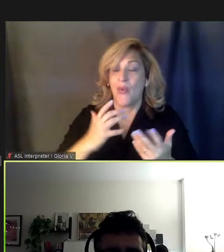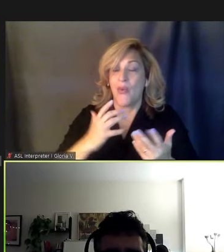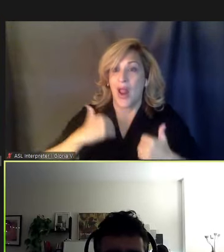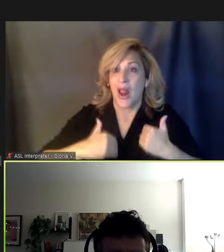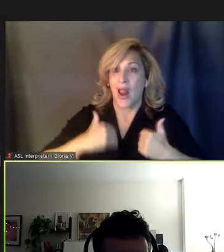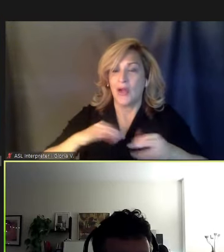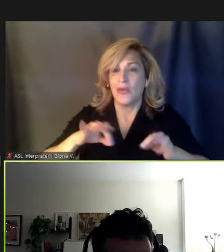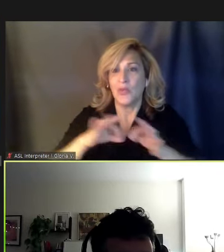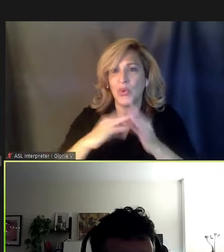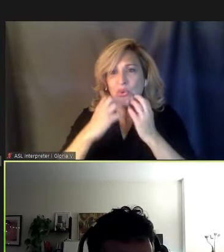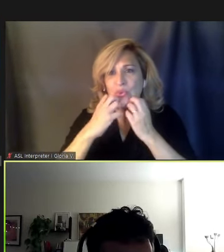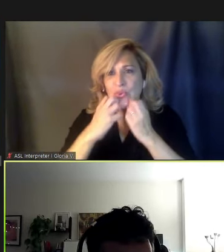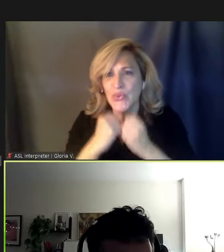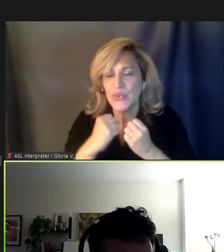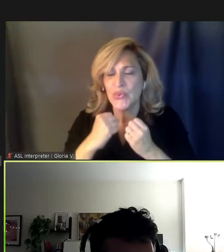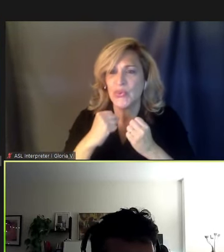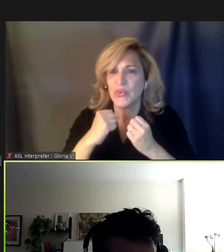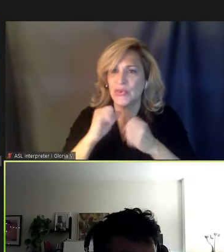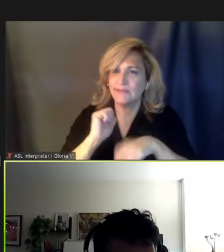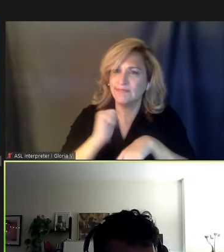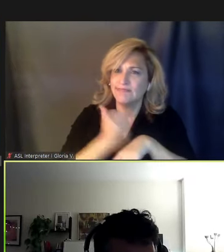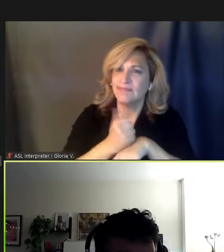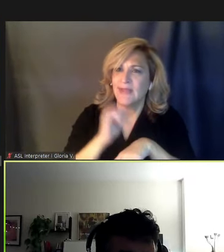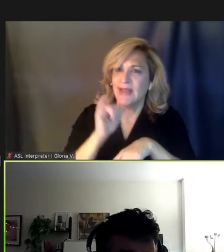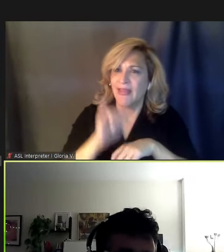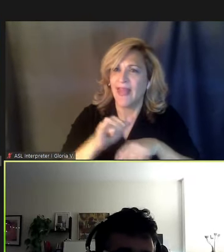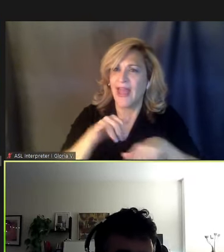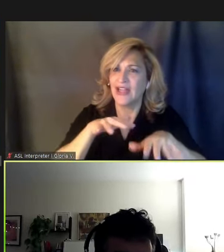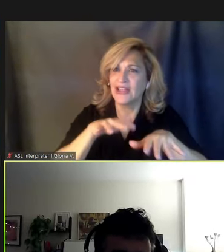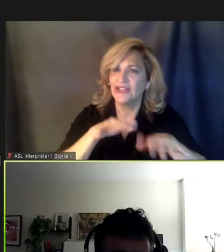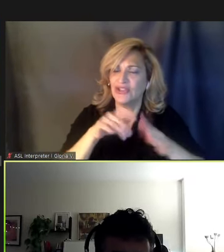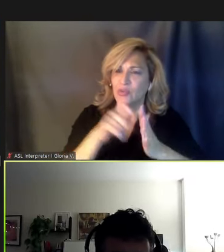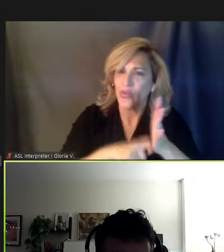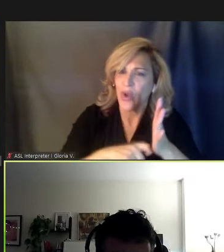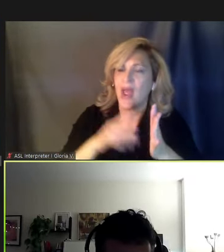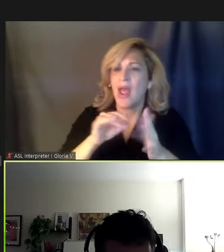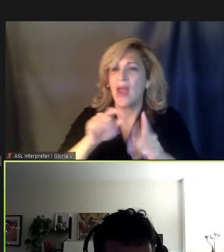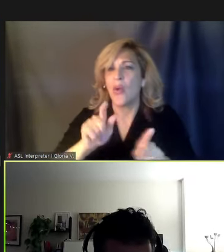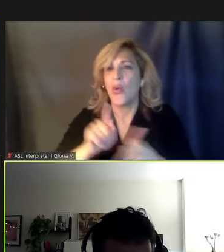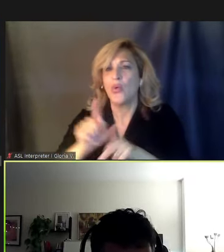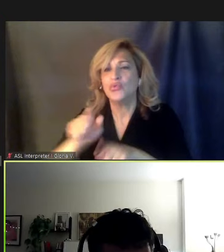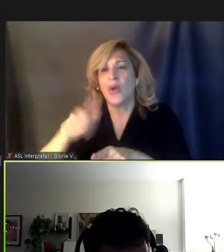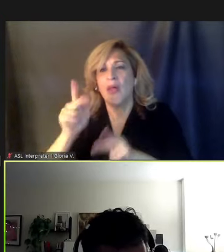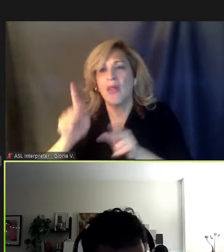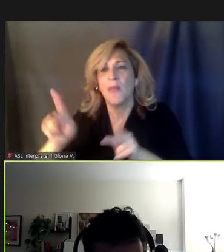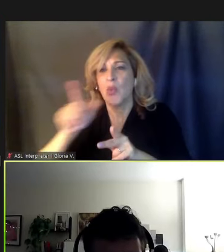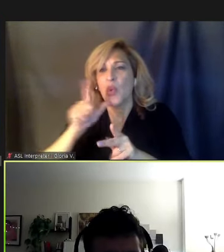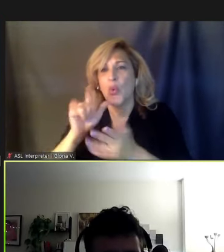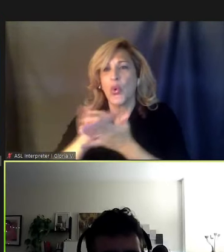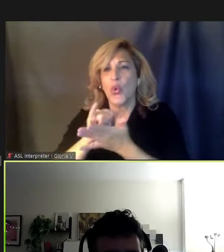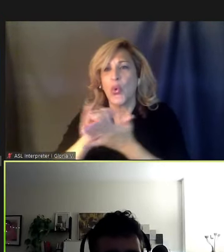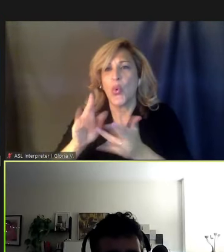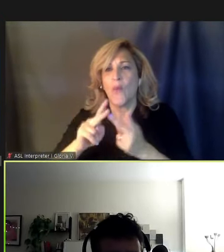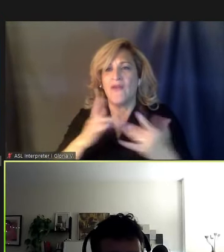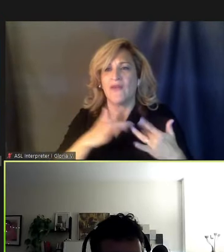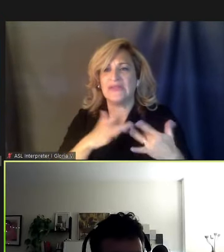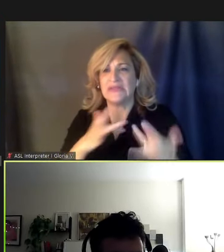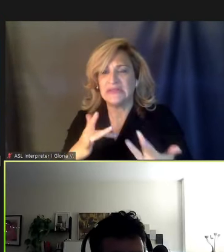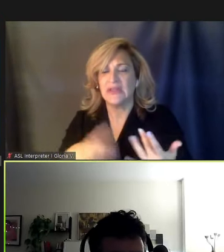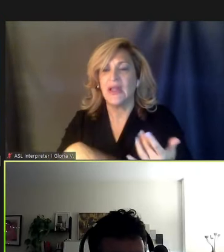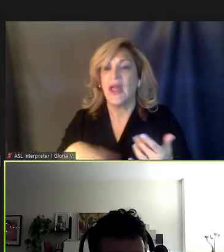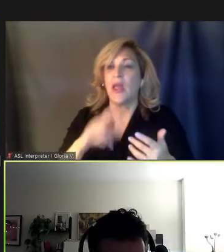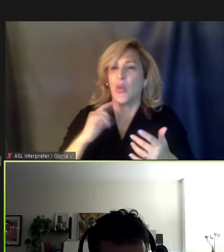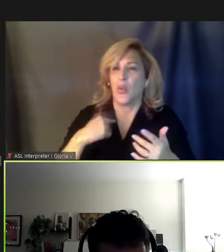New Yorkers, and frankly, other cities are looking at us to take the first step. Across the pond,